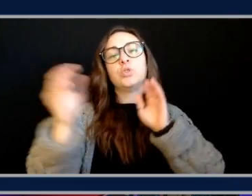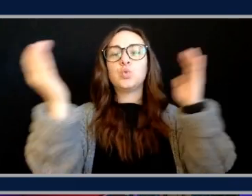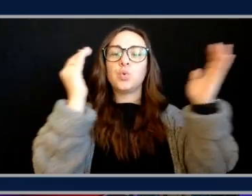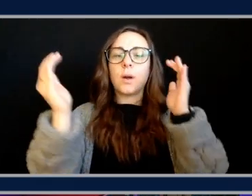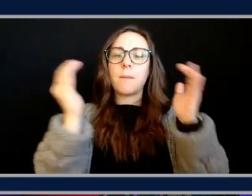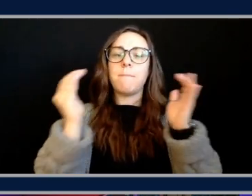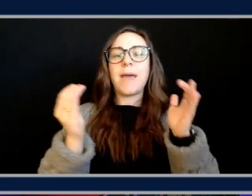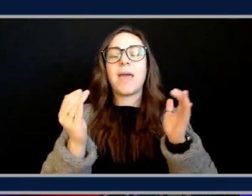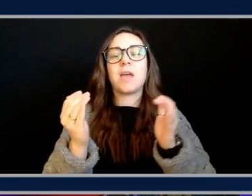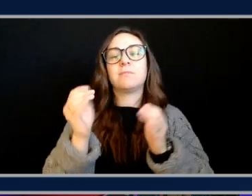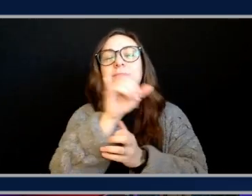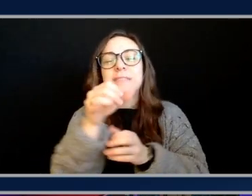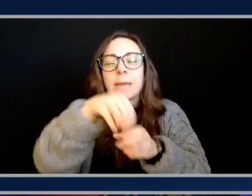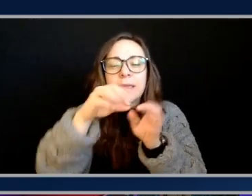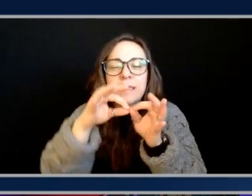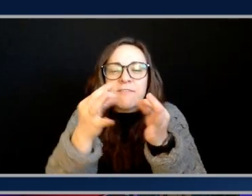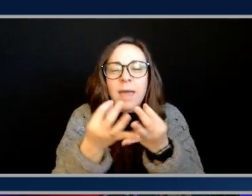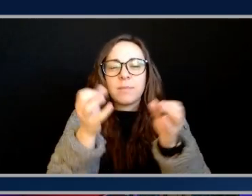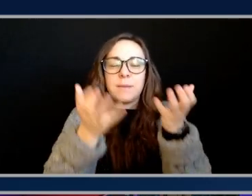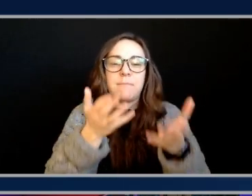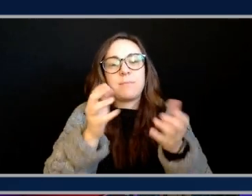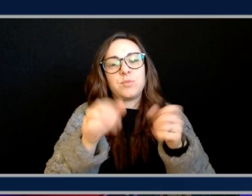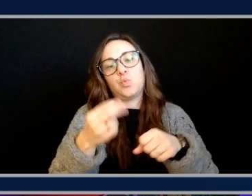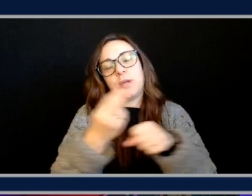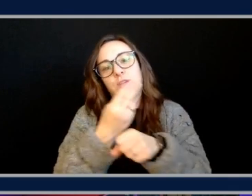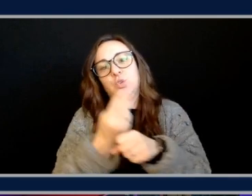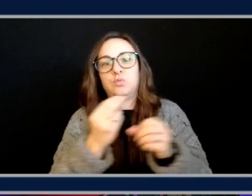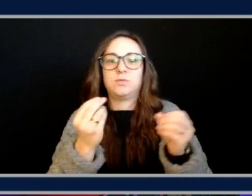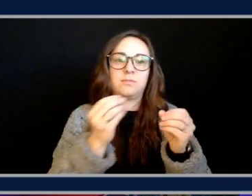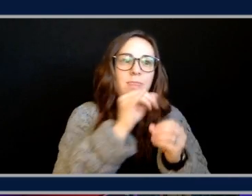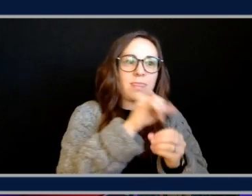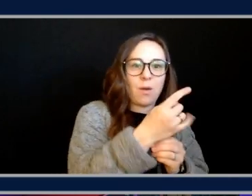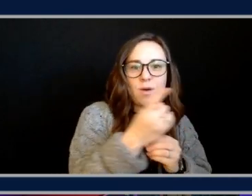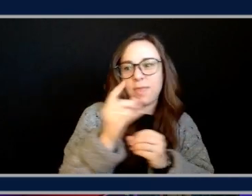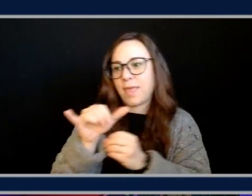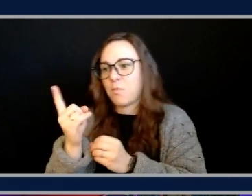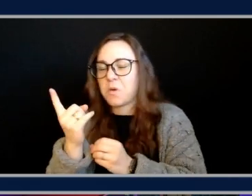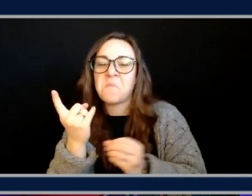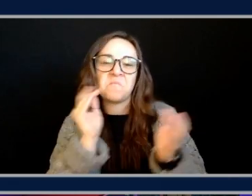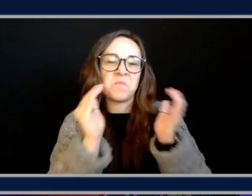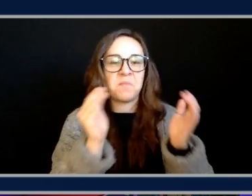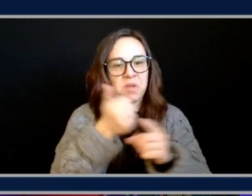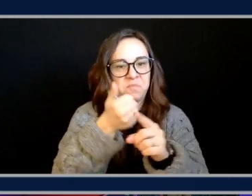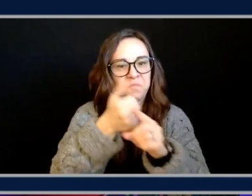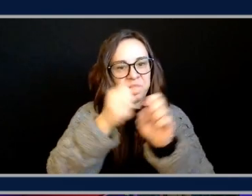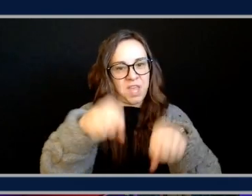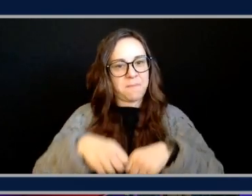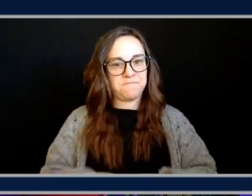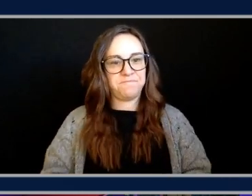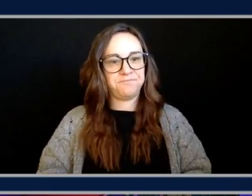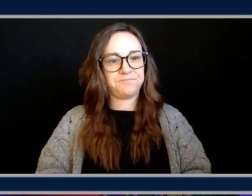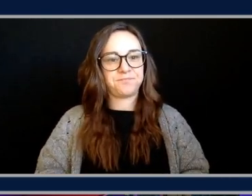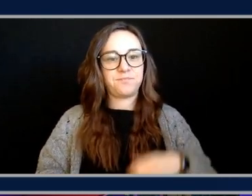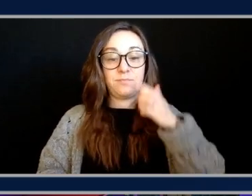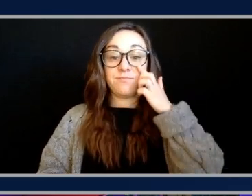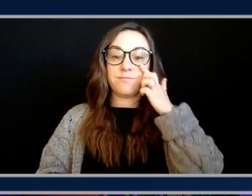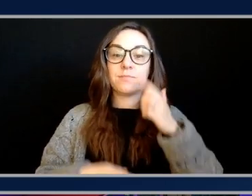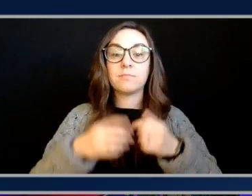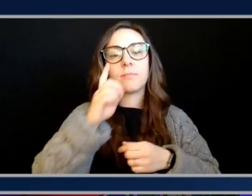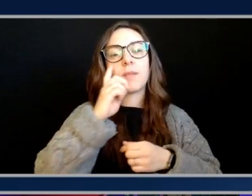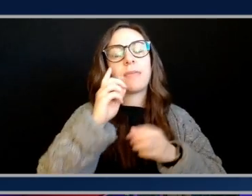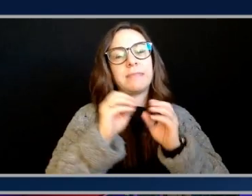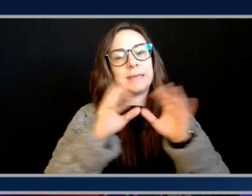that family might be a little bit more optimal for your use case? And the other thing is, for those, I think it's pretty clear here, but just so you know, we have